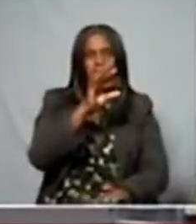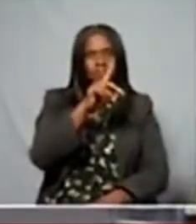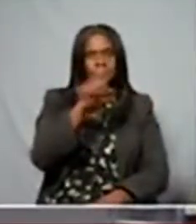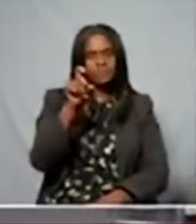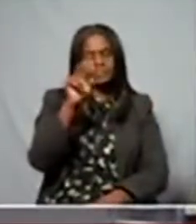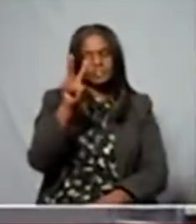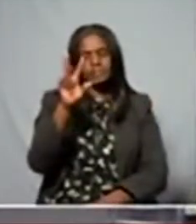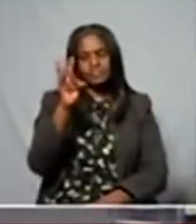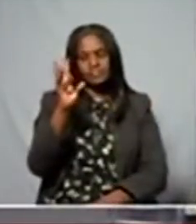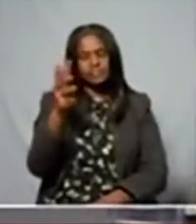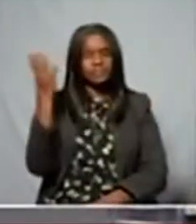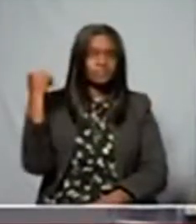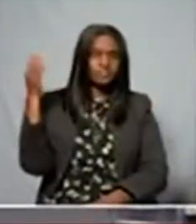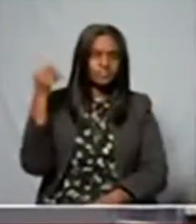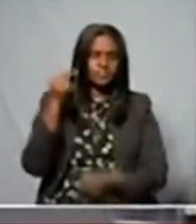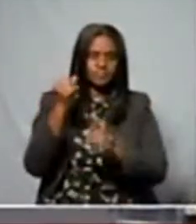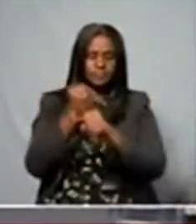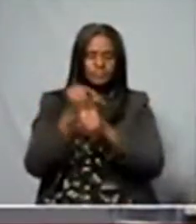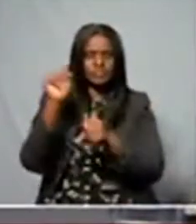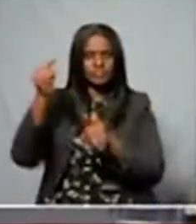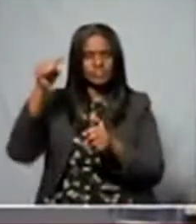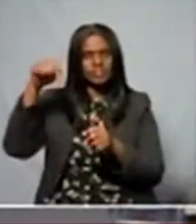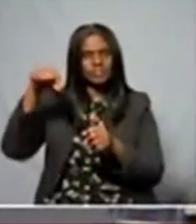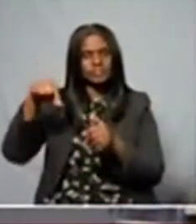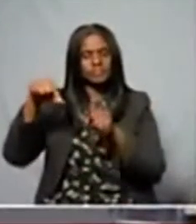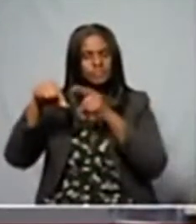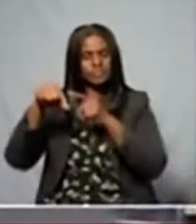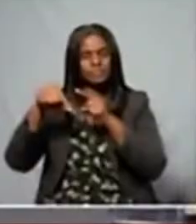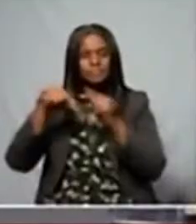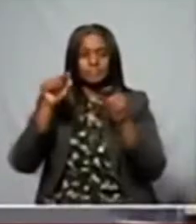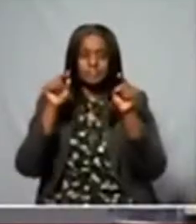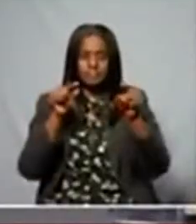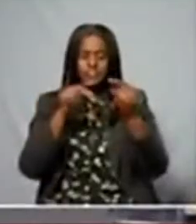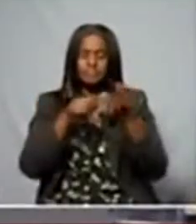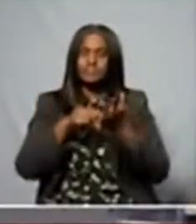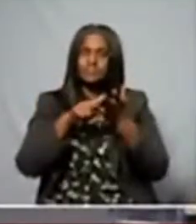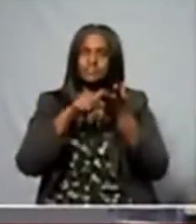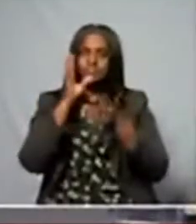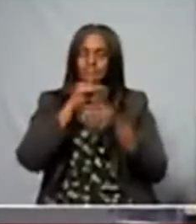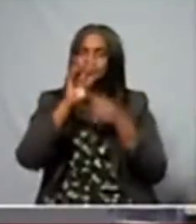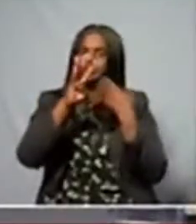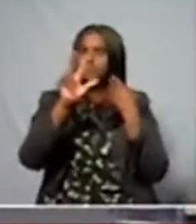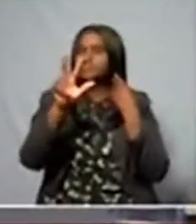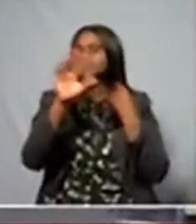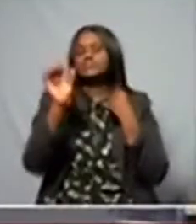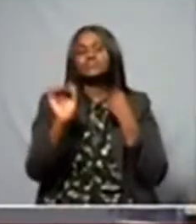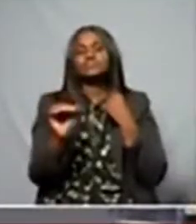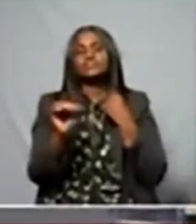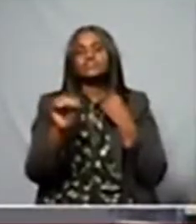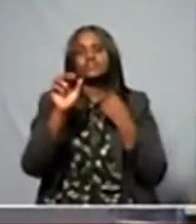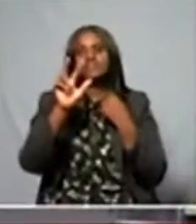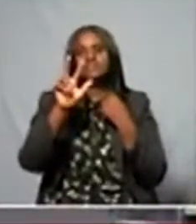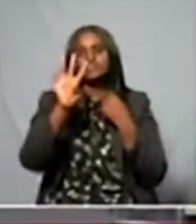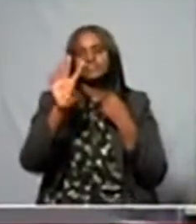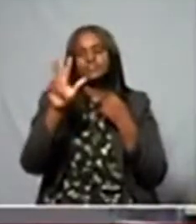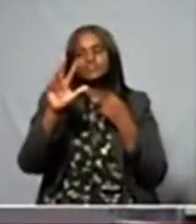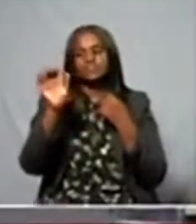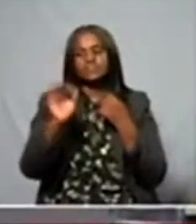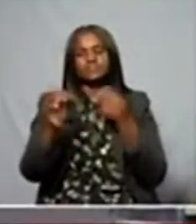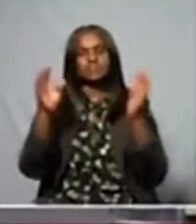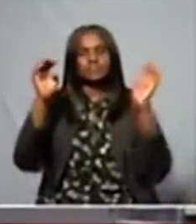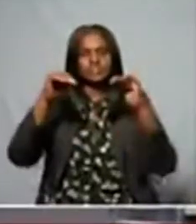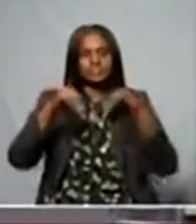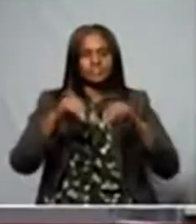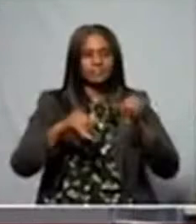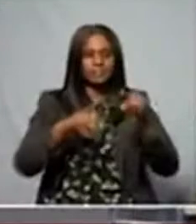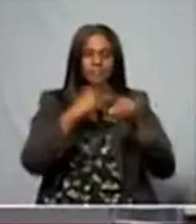104,099,126 for the previous year's first quarter. This represents a 43% decrease. This